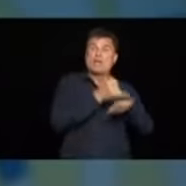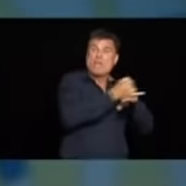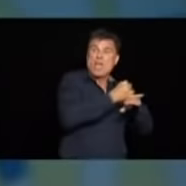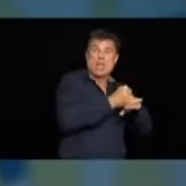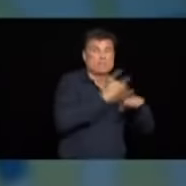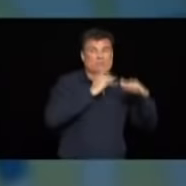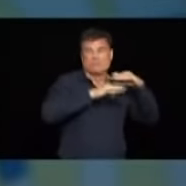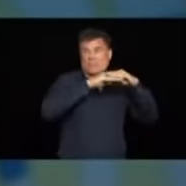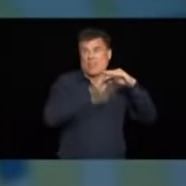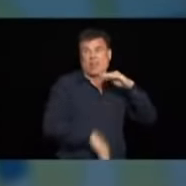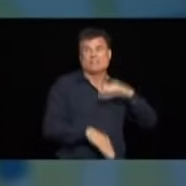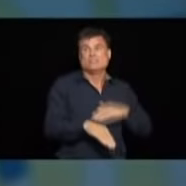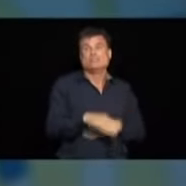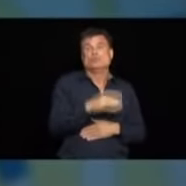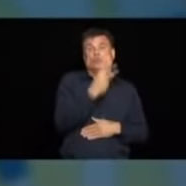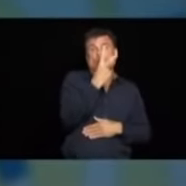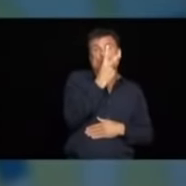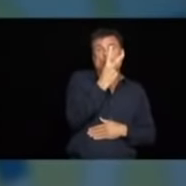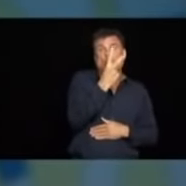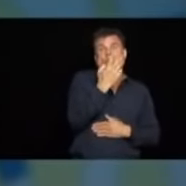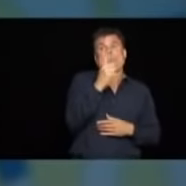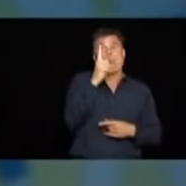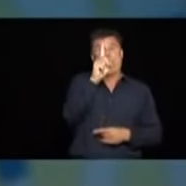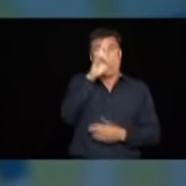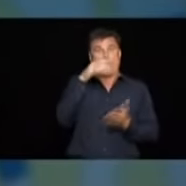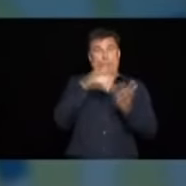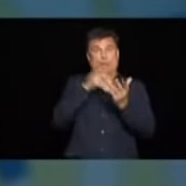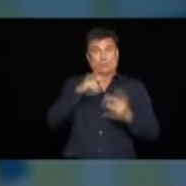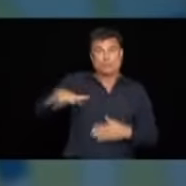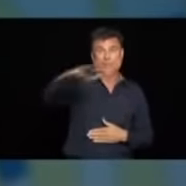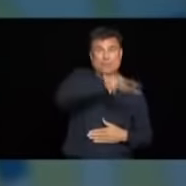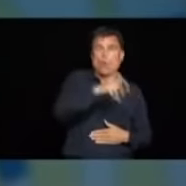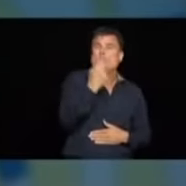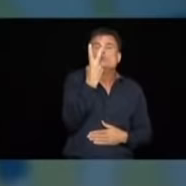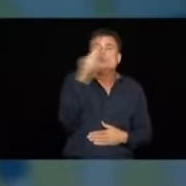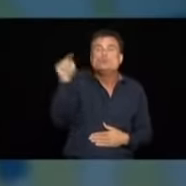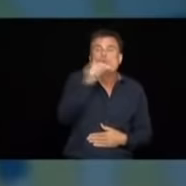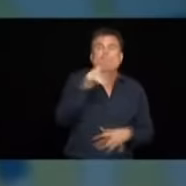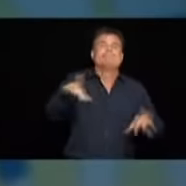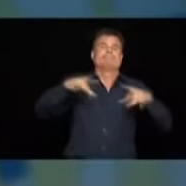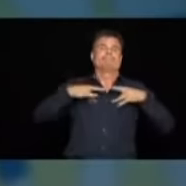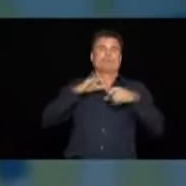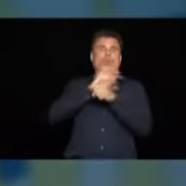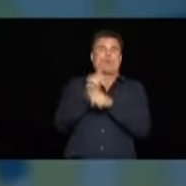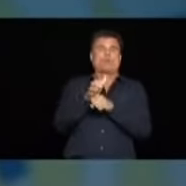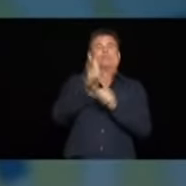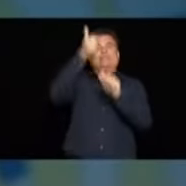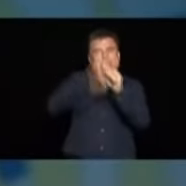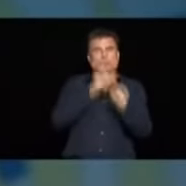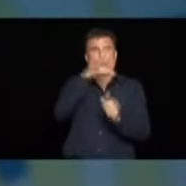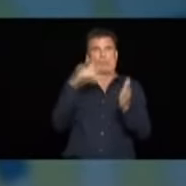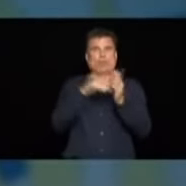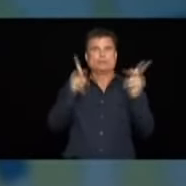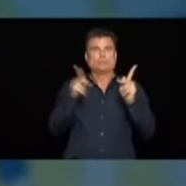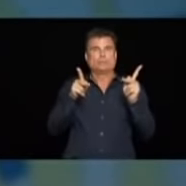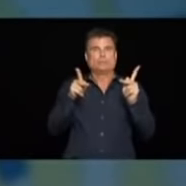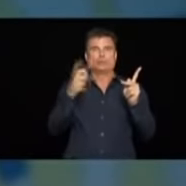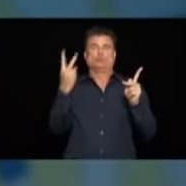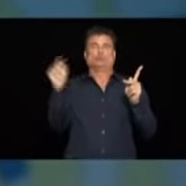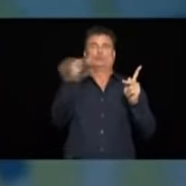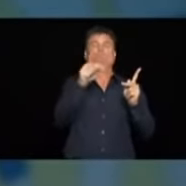100,000 per population in those areas. It's a little bit higher in the north right now because we have a cluster of cases that was